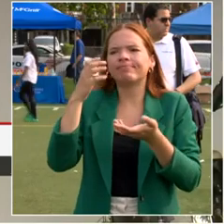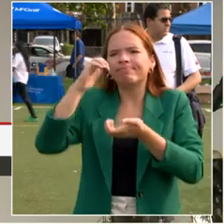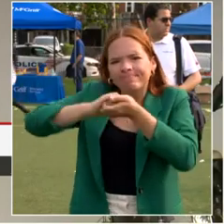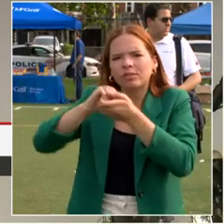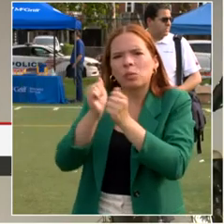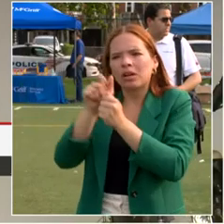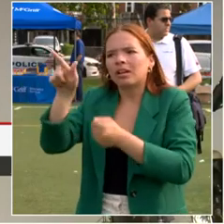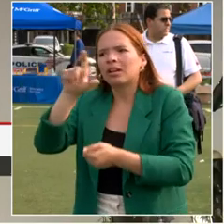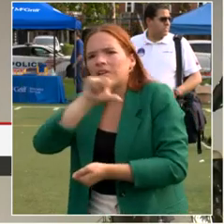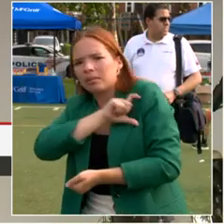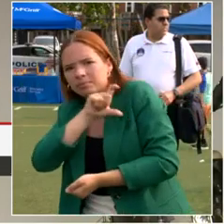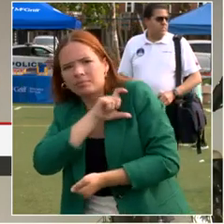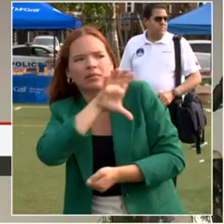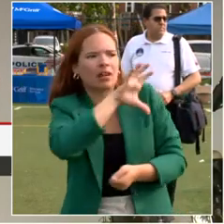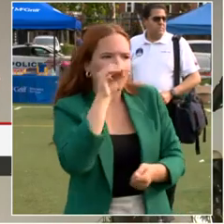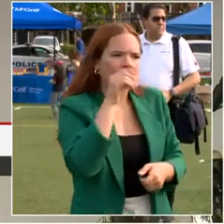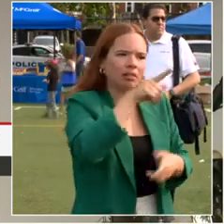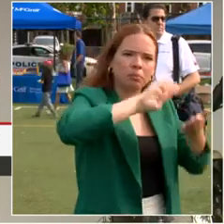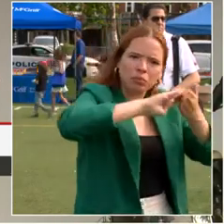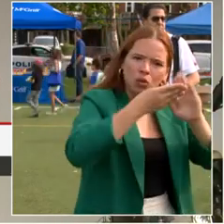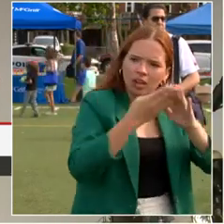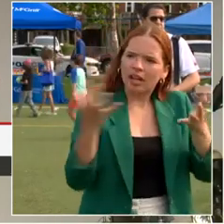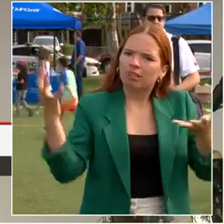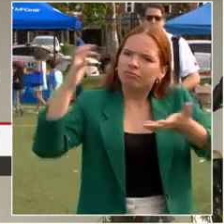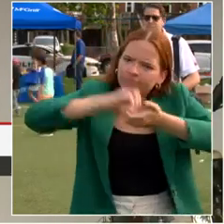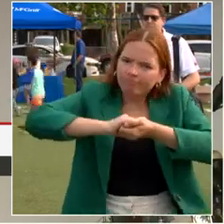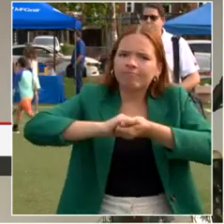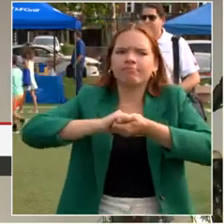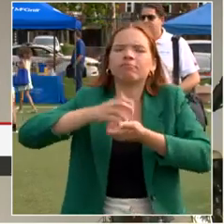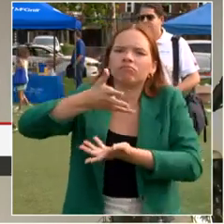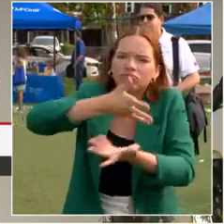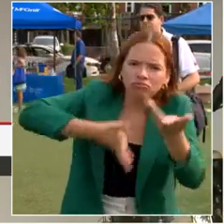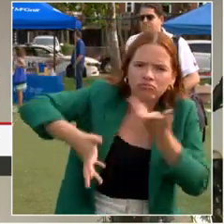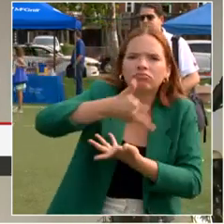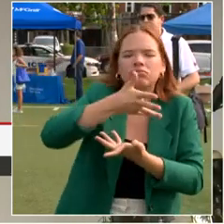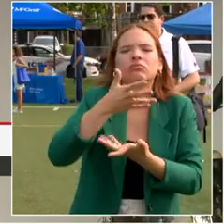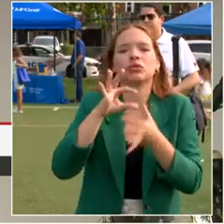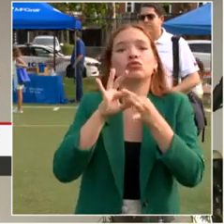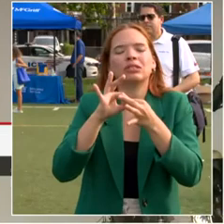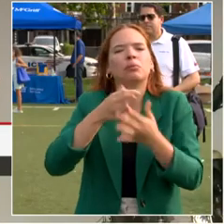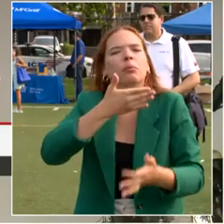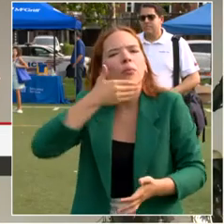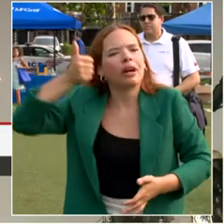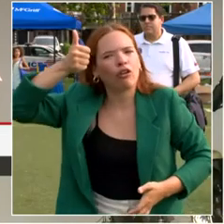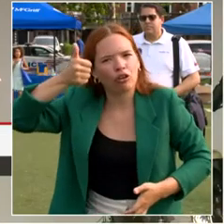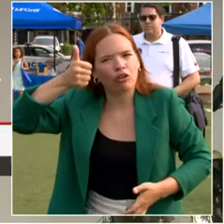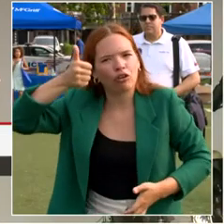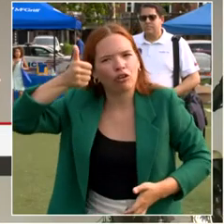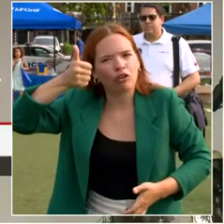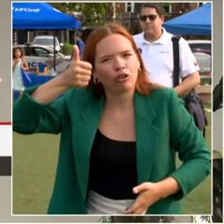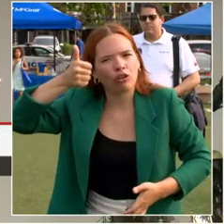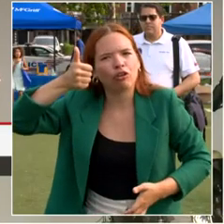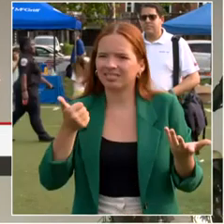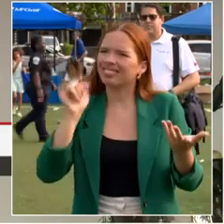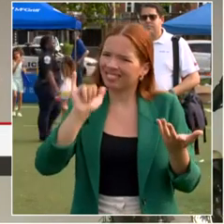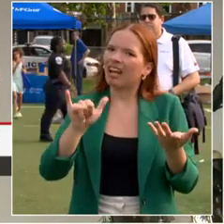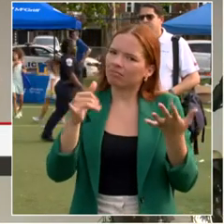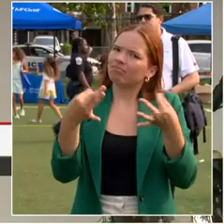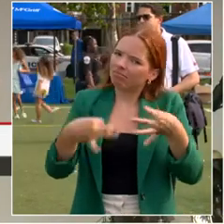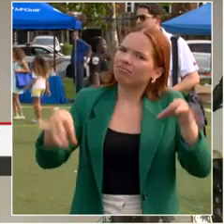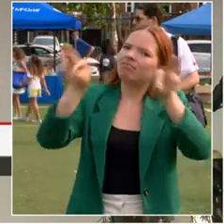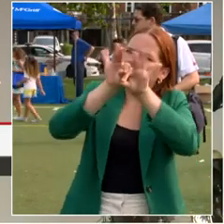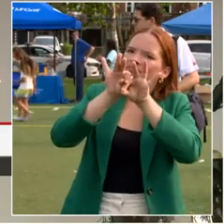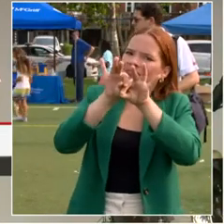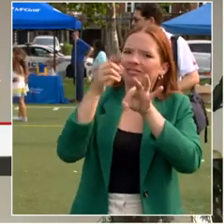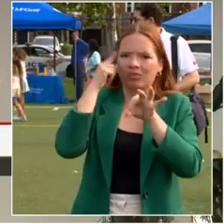so important for us to continue, to build relationships between law enforcement and the public. I hope everyone tonight enjoys themselves